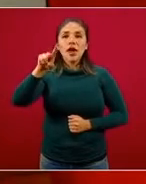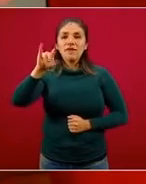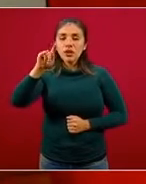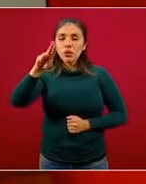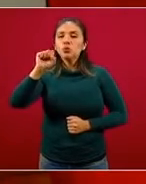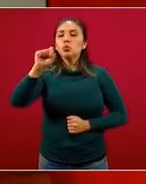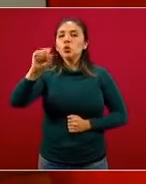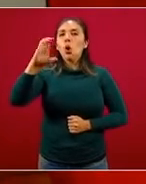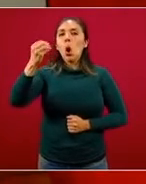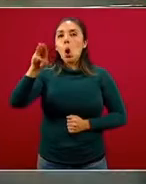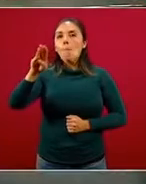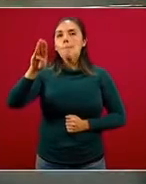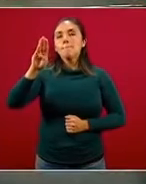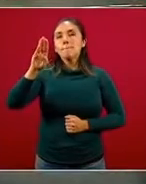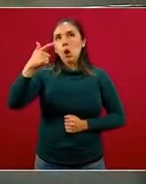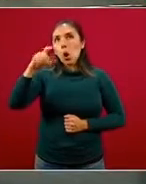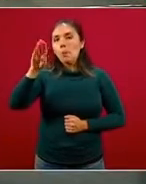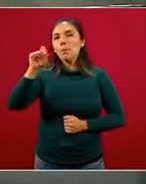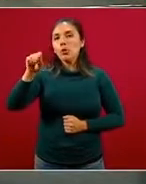States.